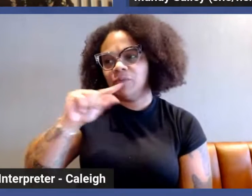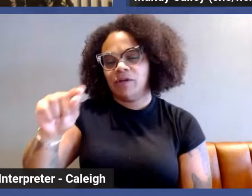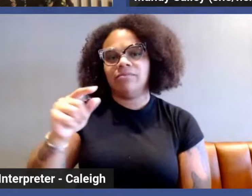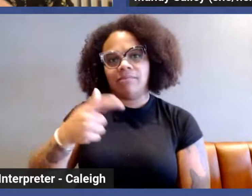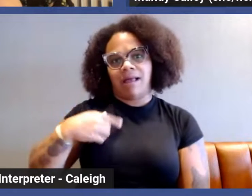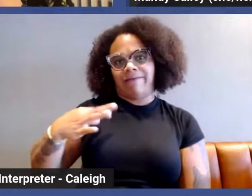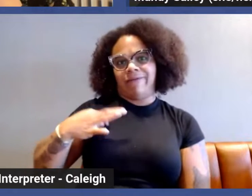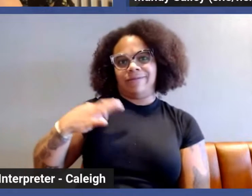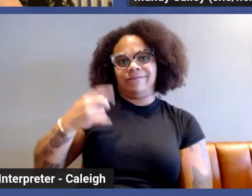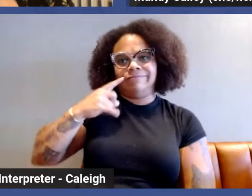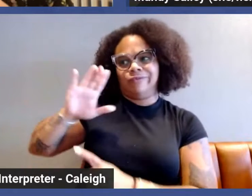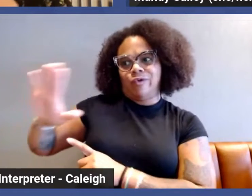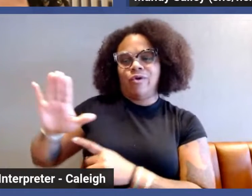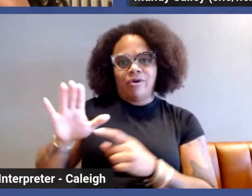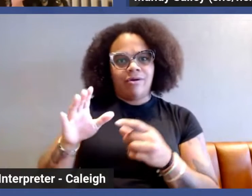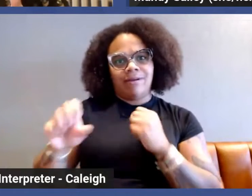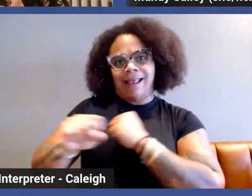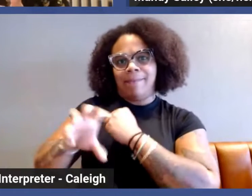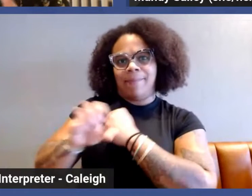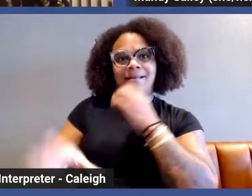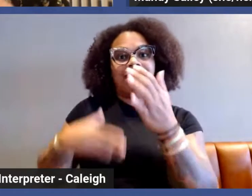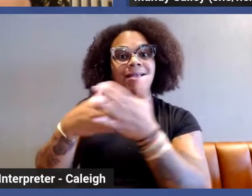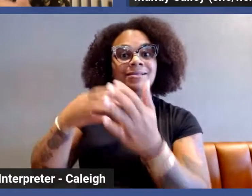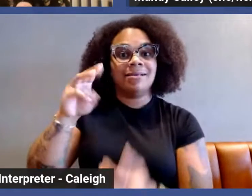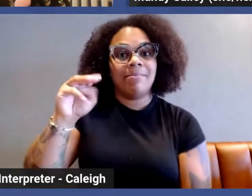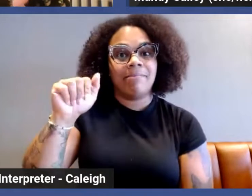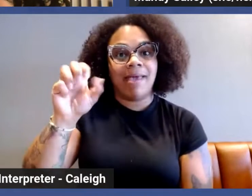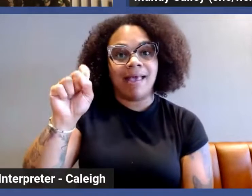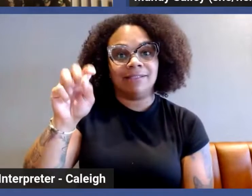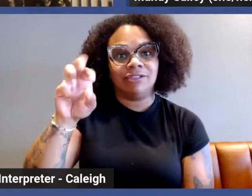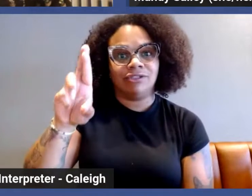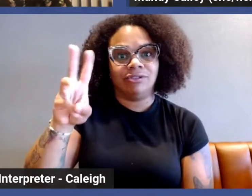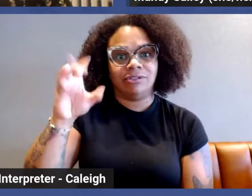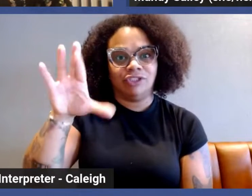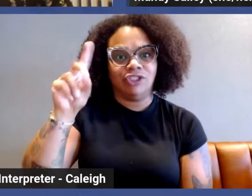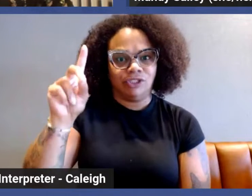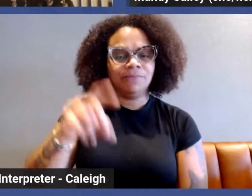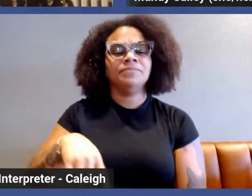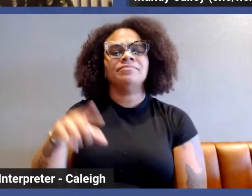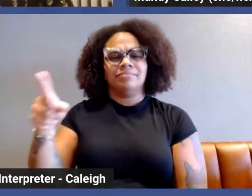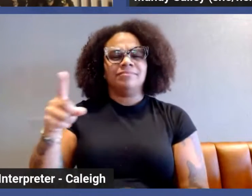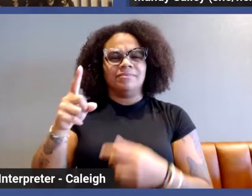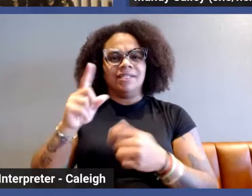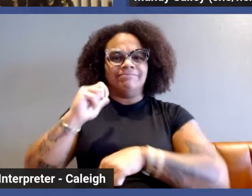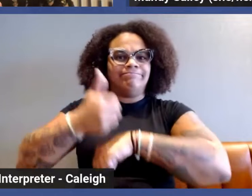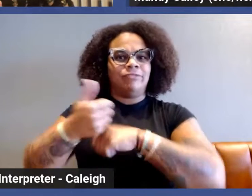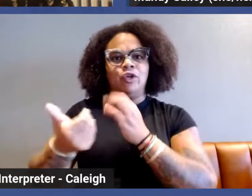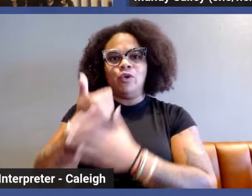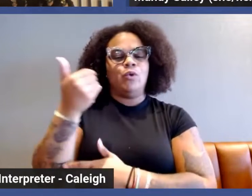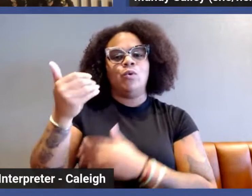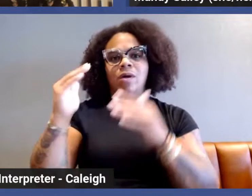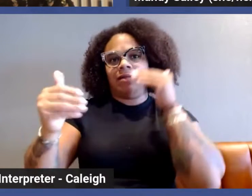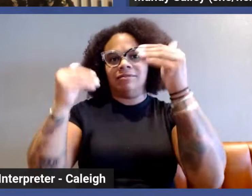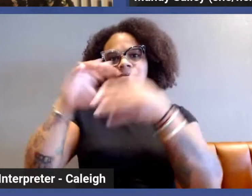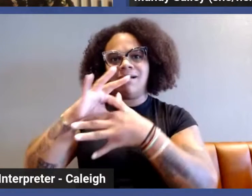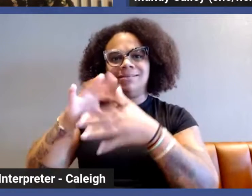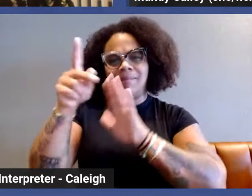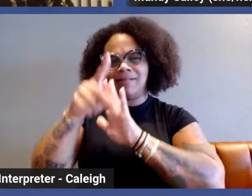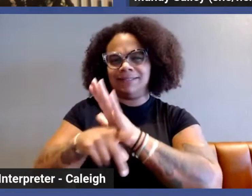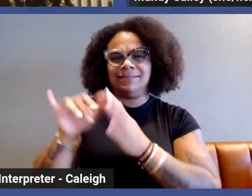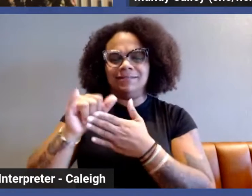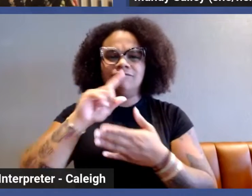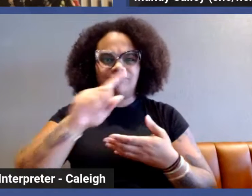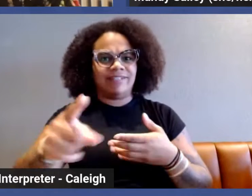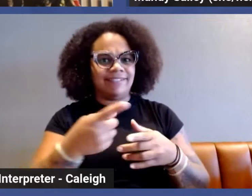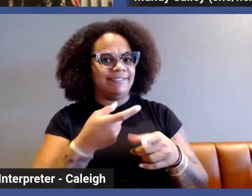some campaigns against MasterCard when MasterCard passed those new adult content policies. that have really harmed the adult